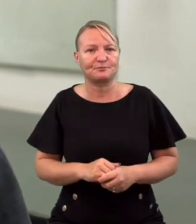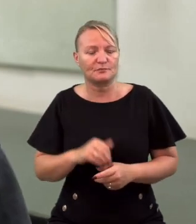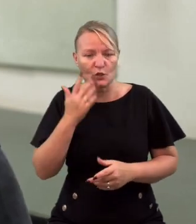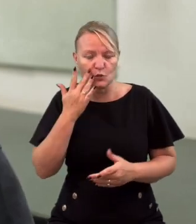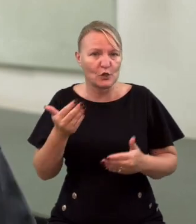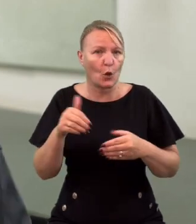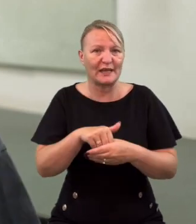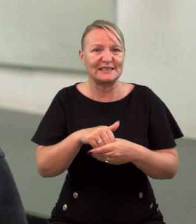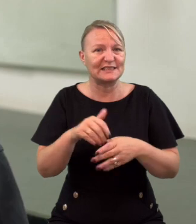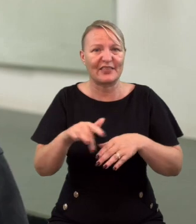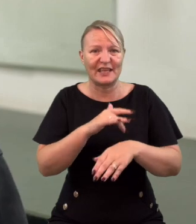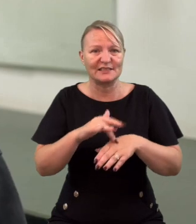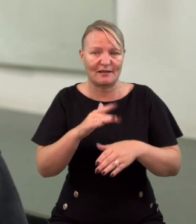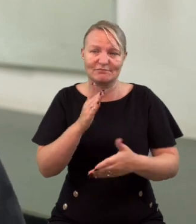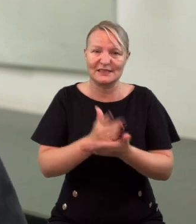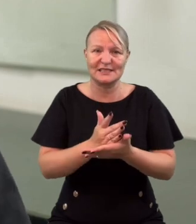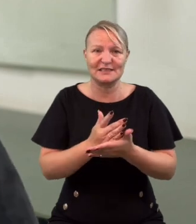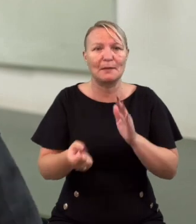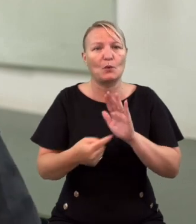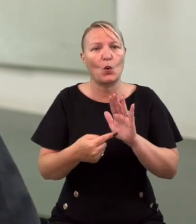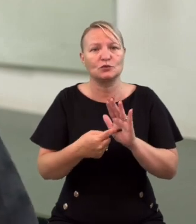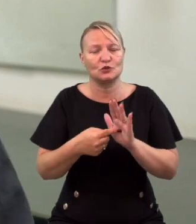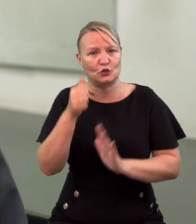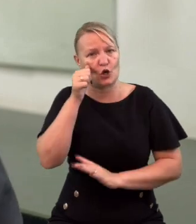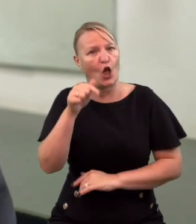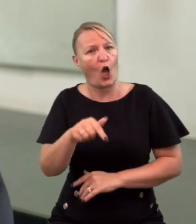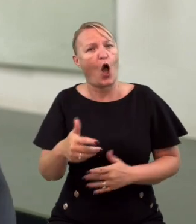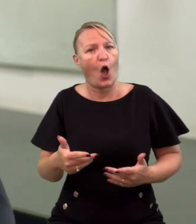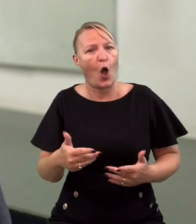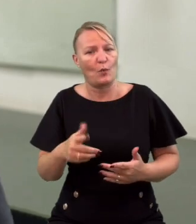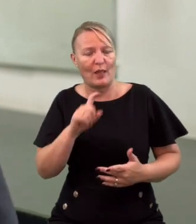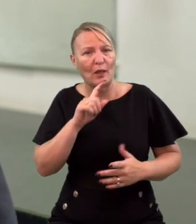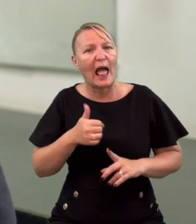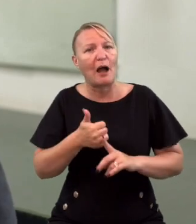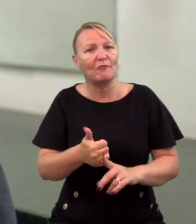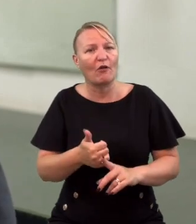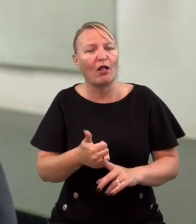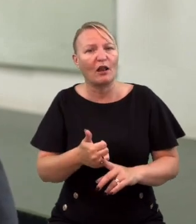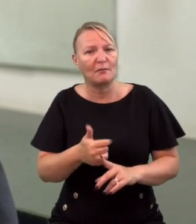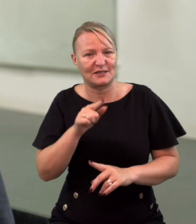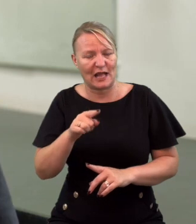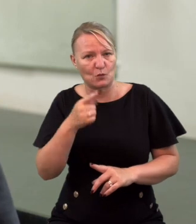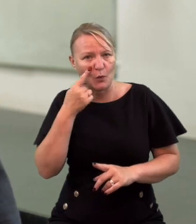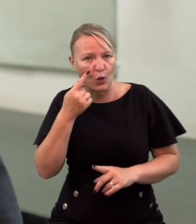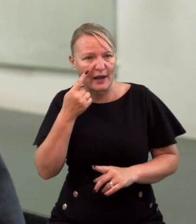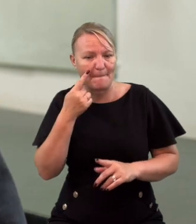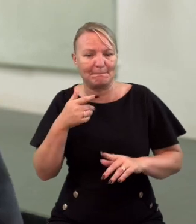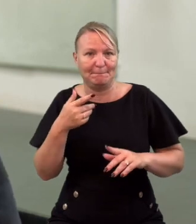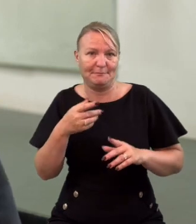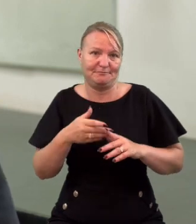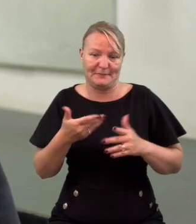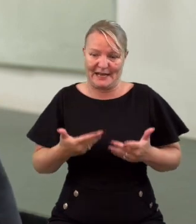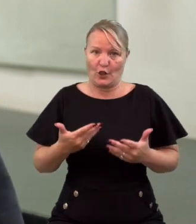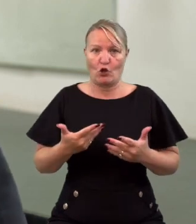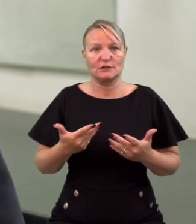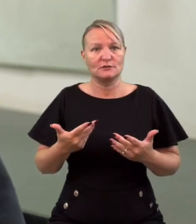entering this realm of theatre, I think is key. And I think it will help you, because that's what I think